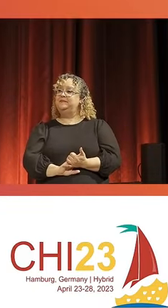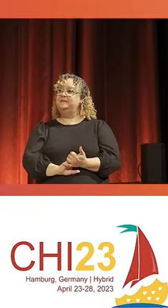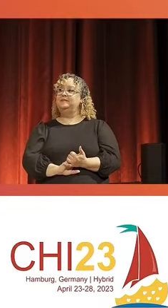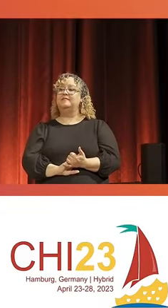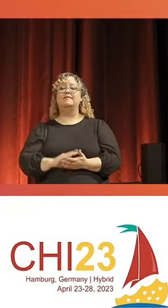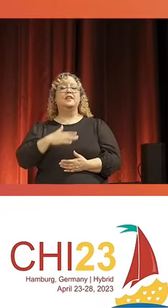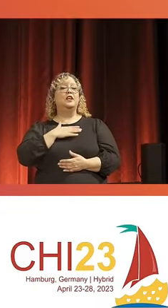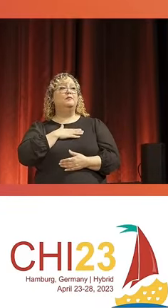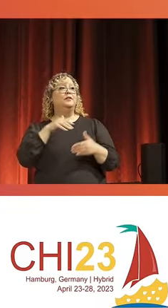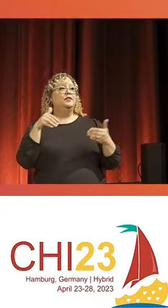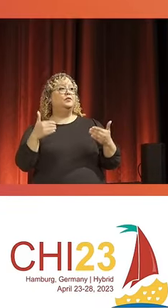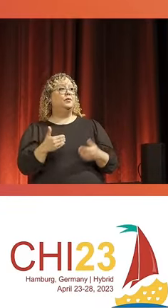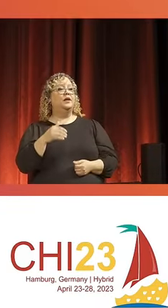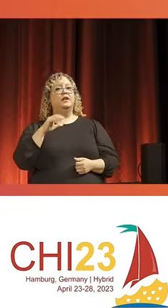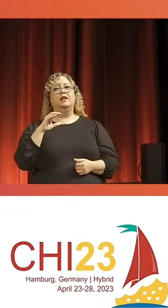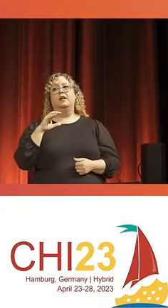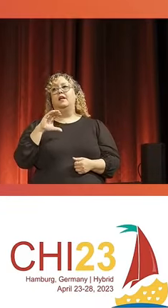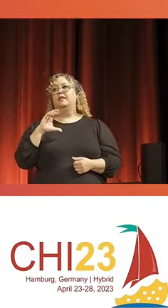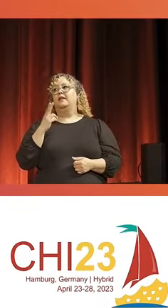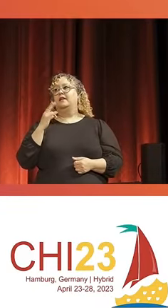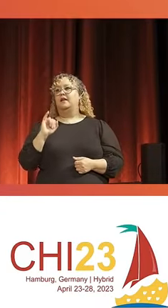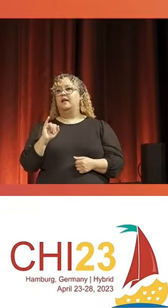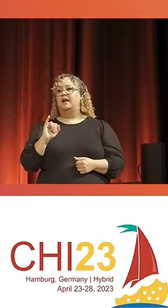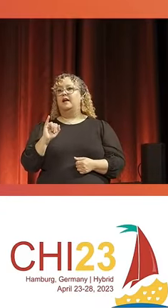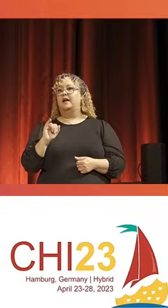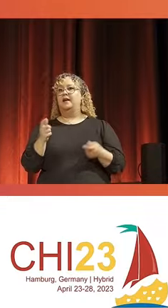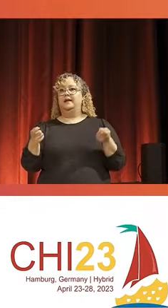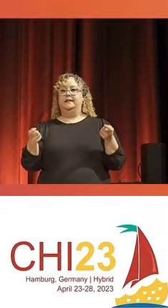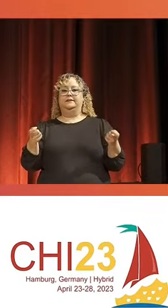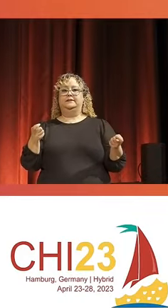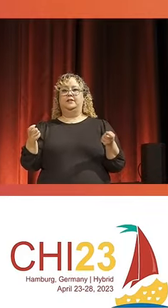Please welcome the CHI Steering Committee Chair, Cliff Lampe.